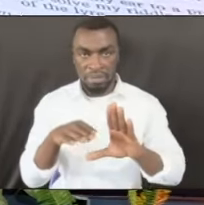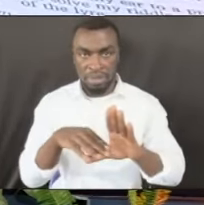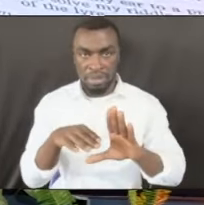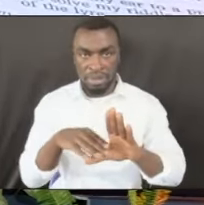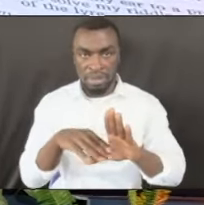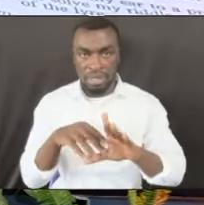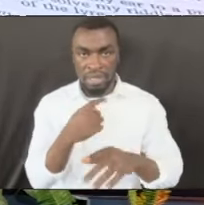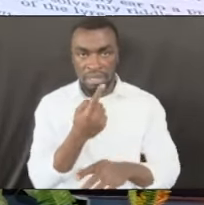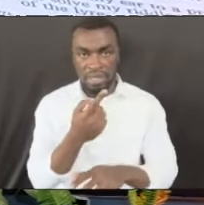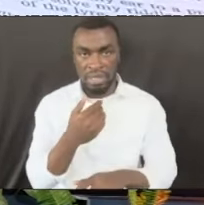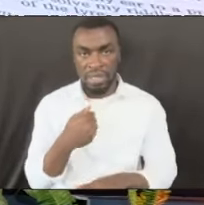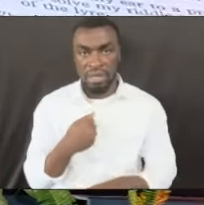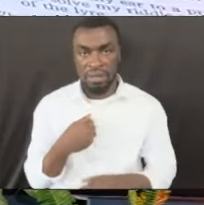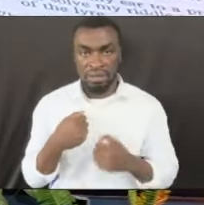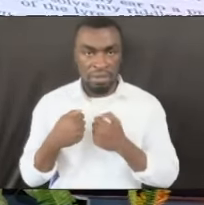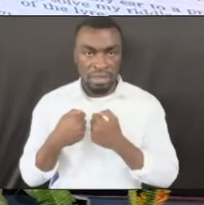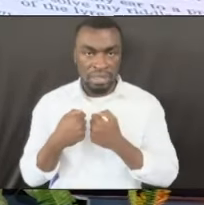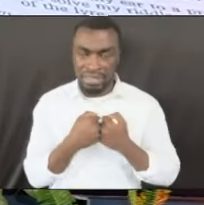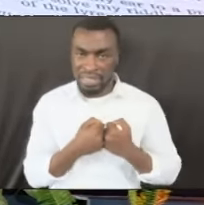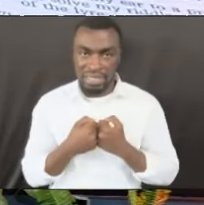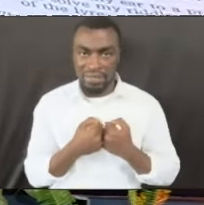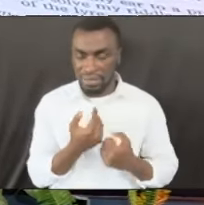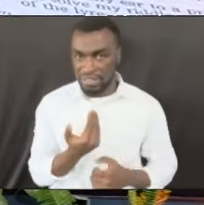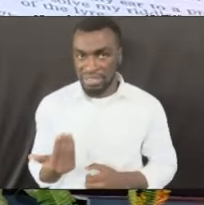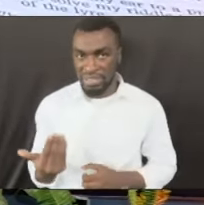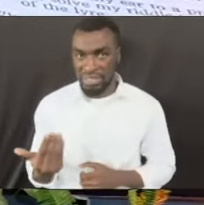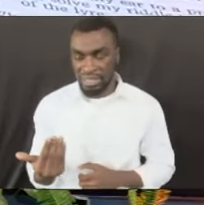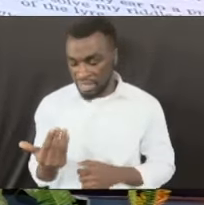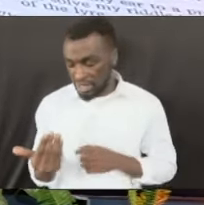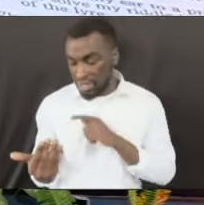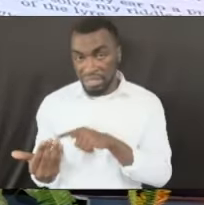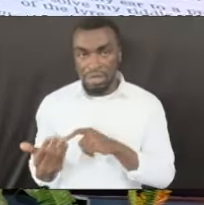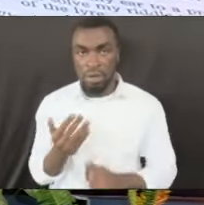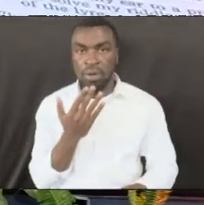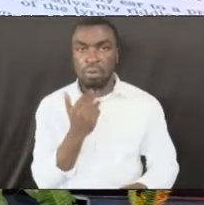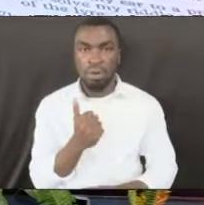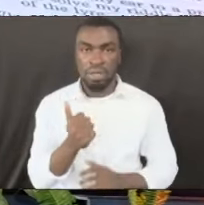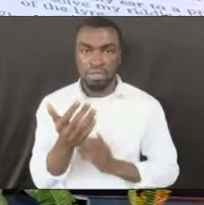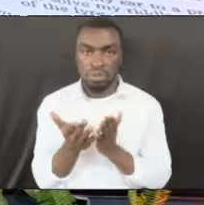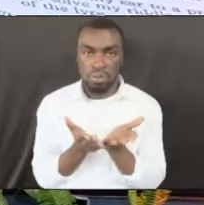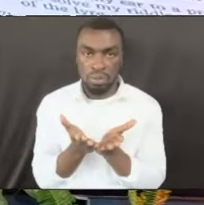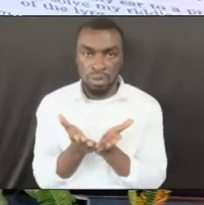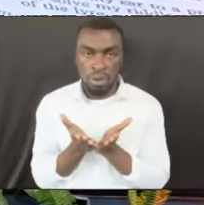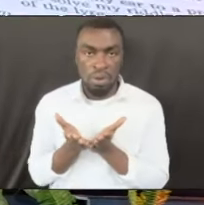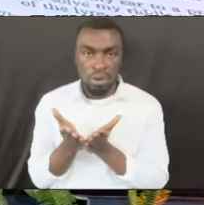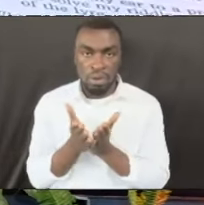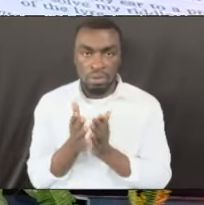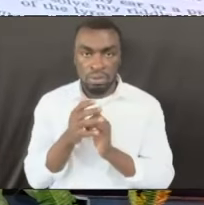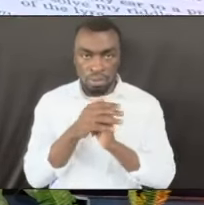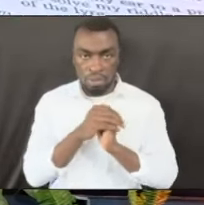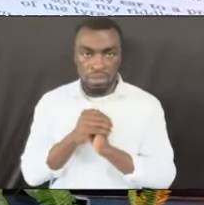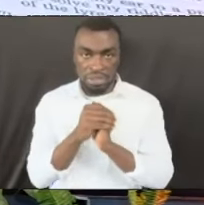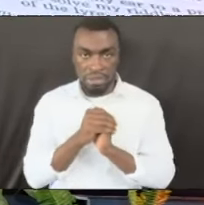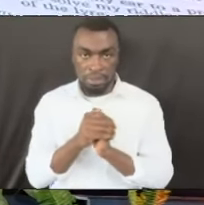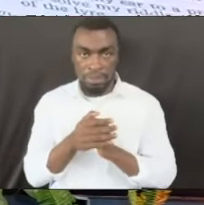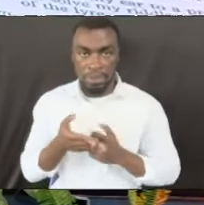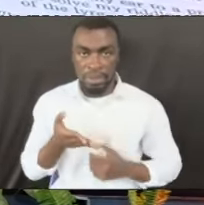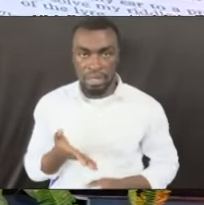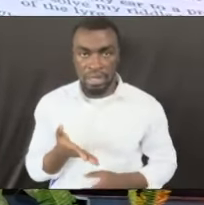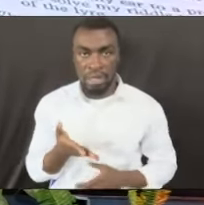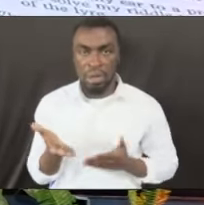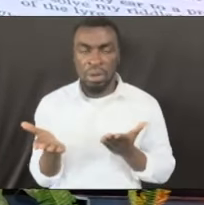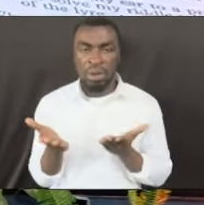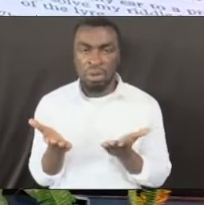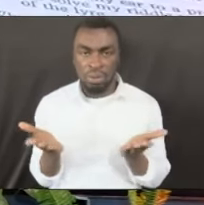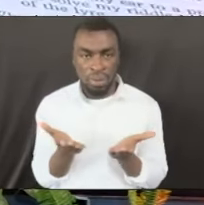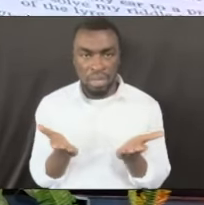has trouble with his children. His children want to worship here. And you see, the Bible says, where your treasure is, your heart will be